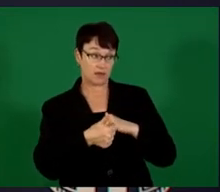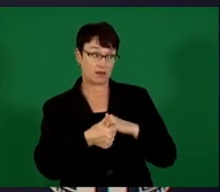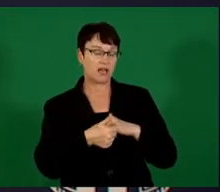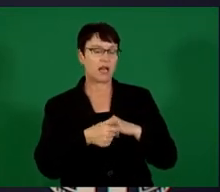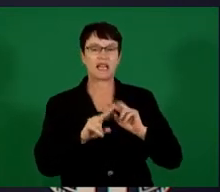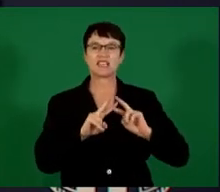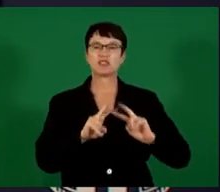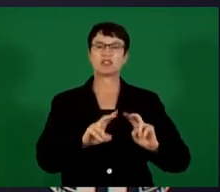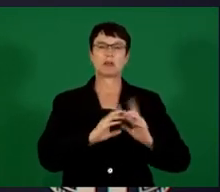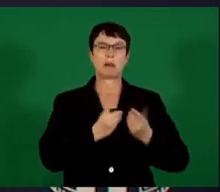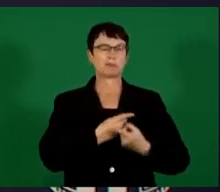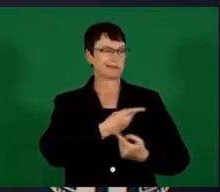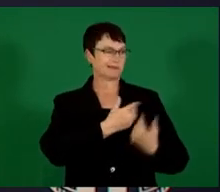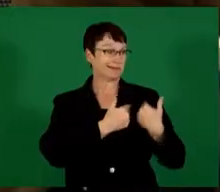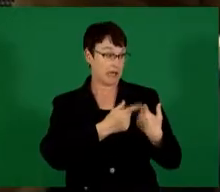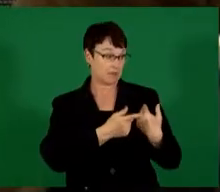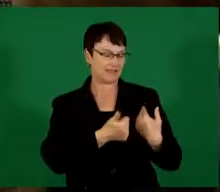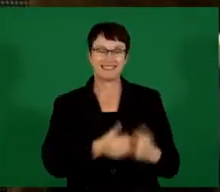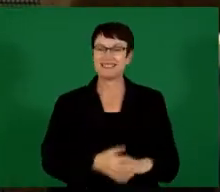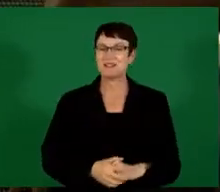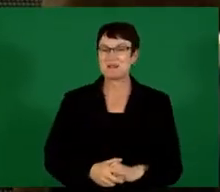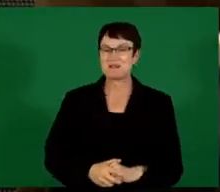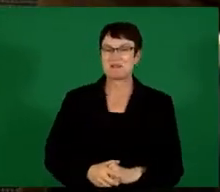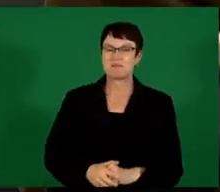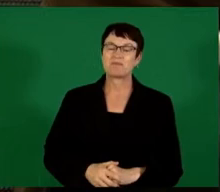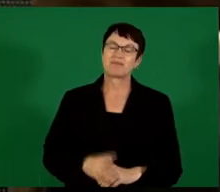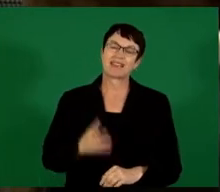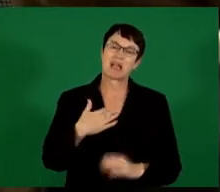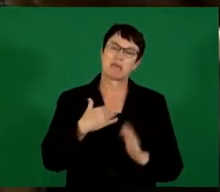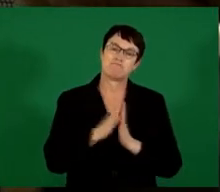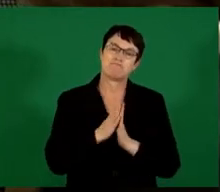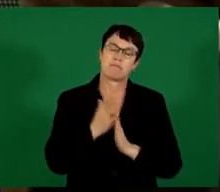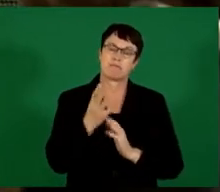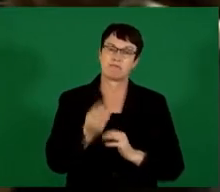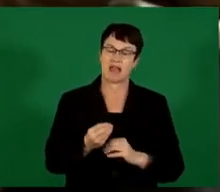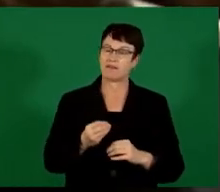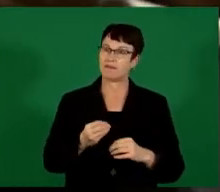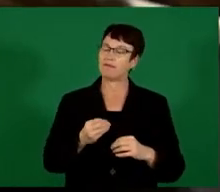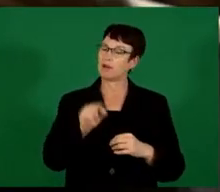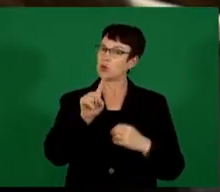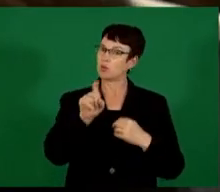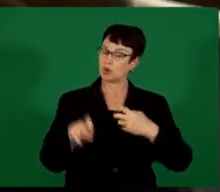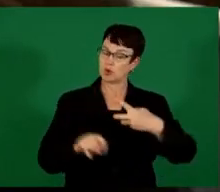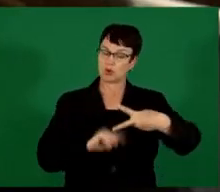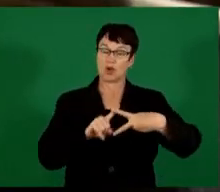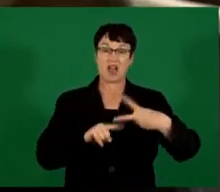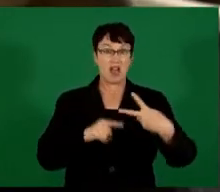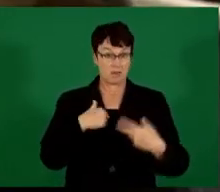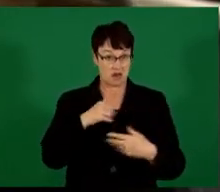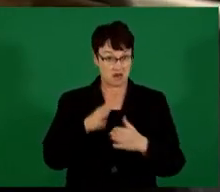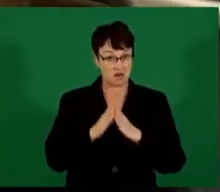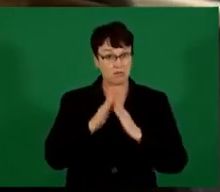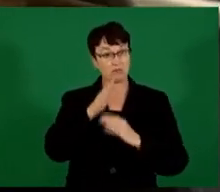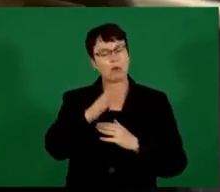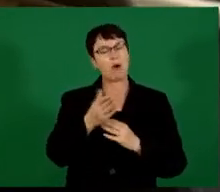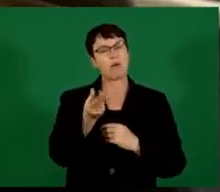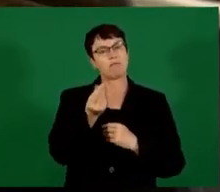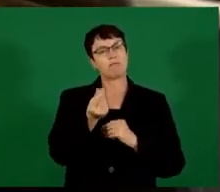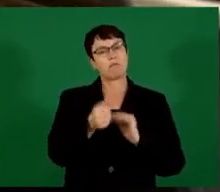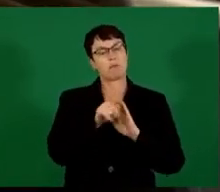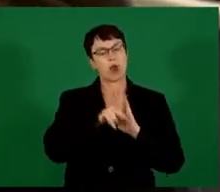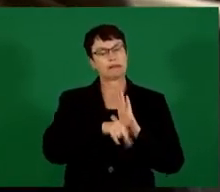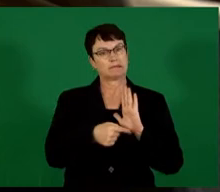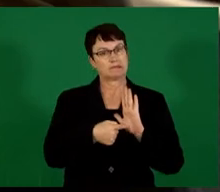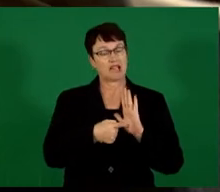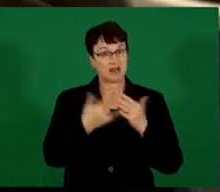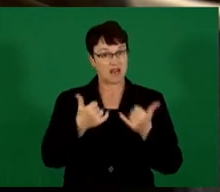department. Governor, quick two questions, please. Is monetary policy now restrictive? Given the